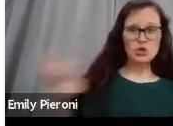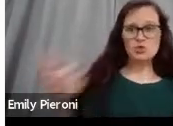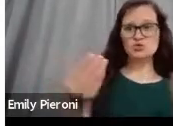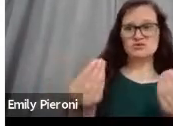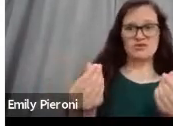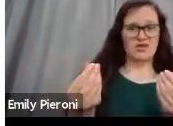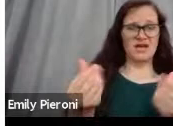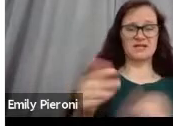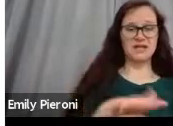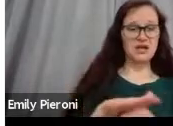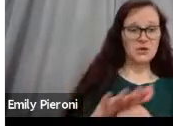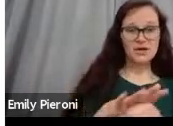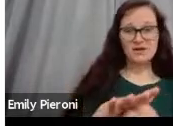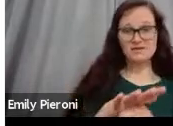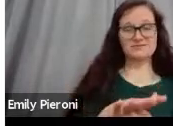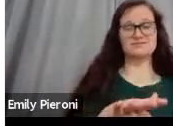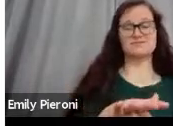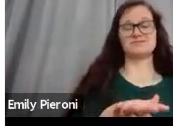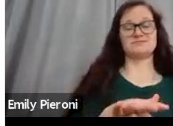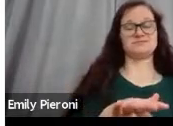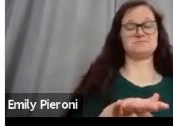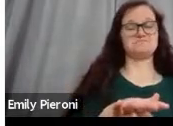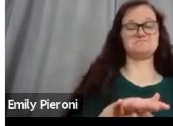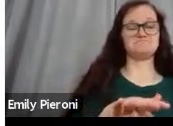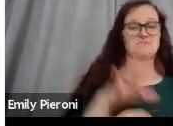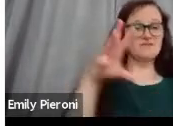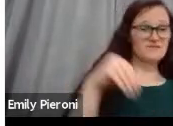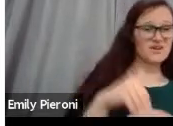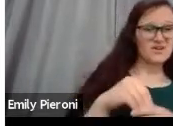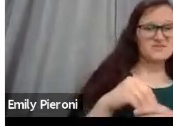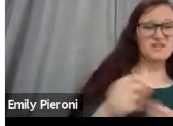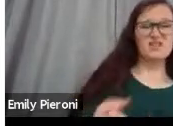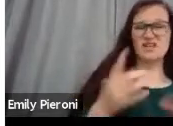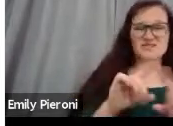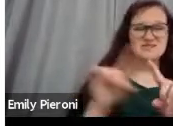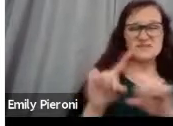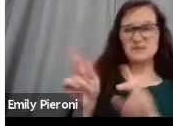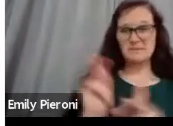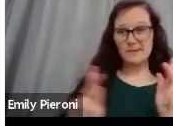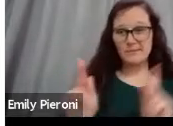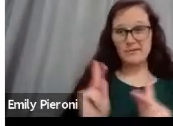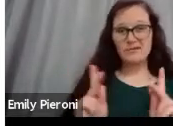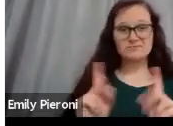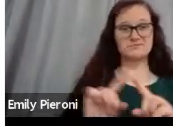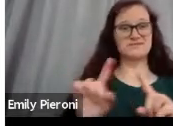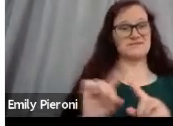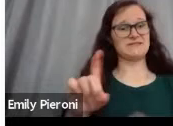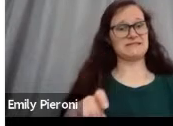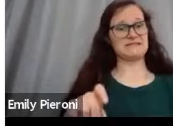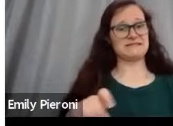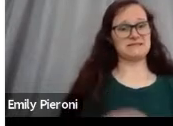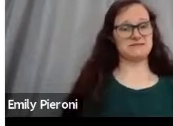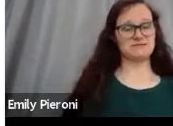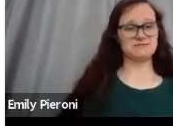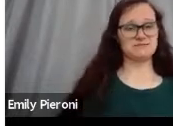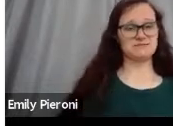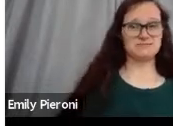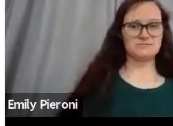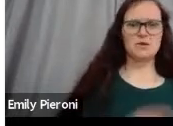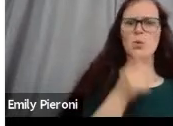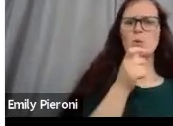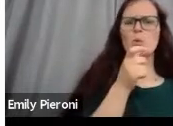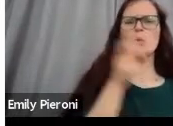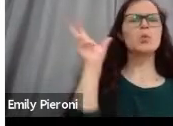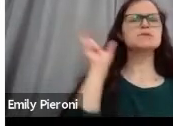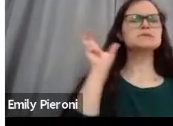large topography, and involves lots of different people with lots of different needs. So who is your